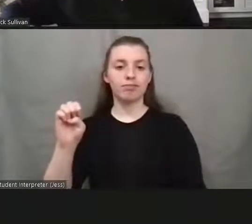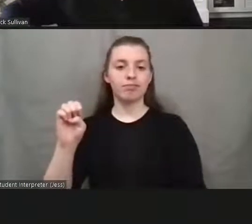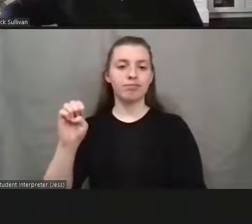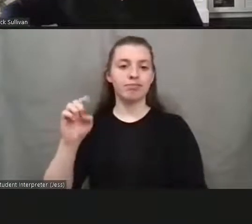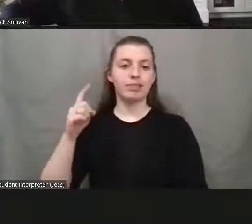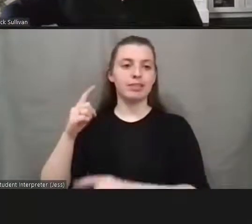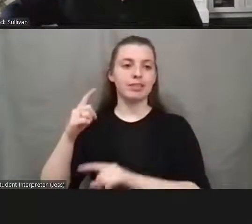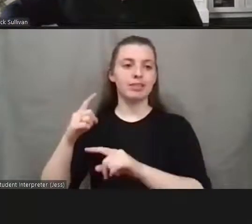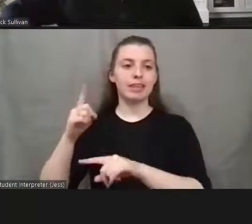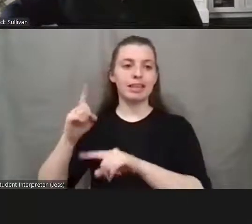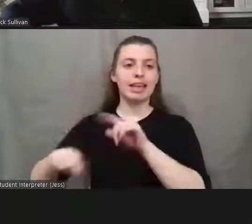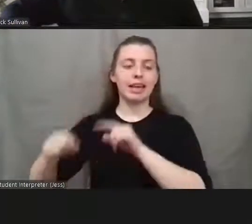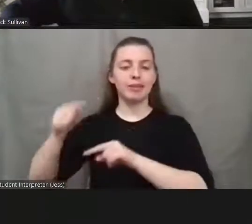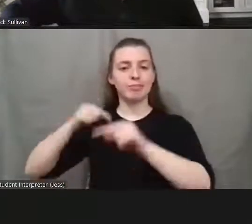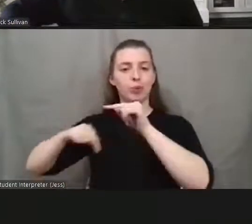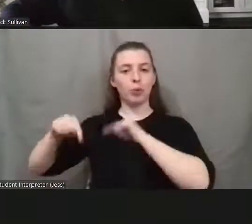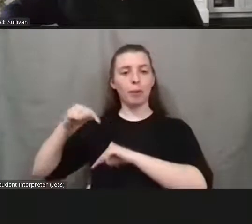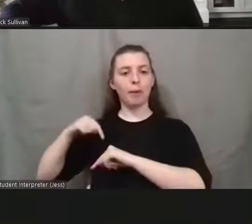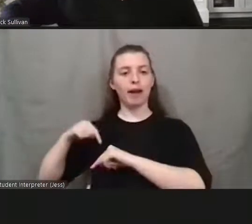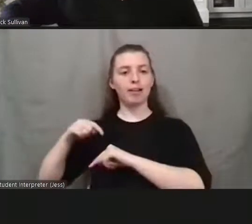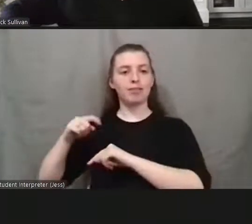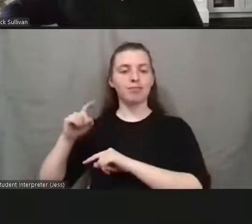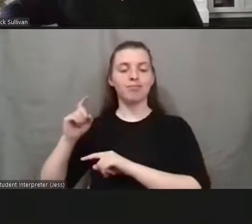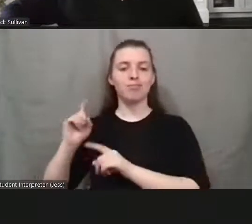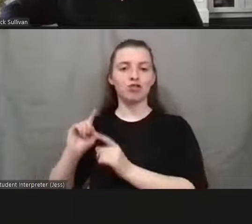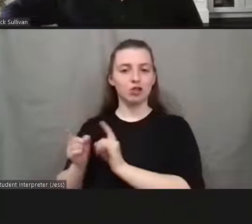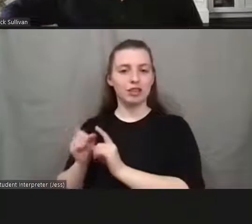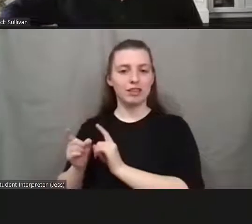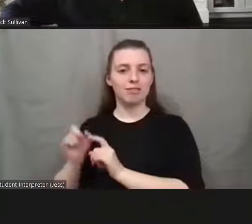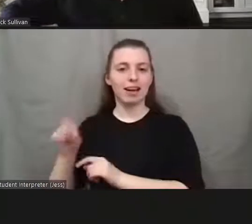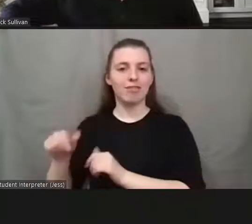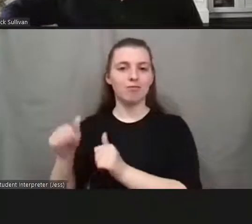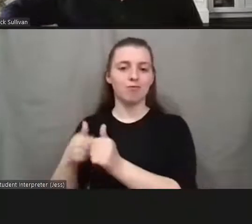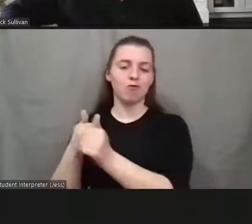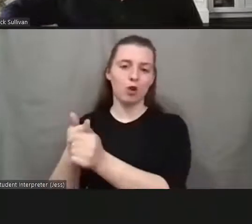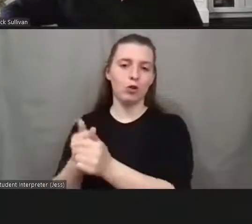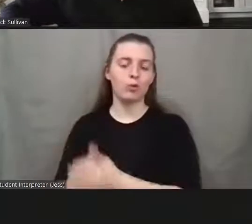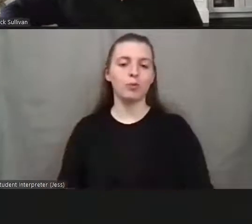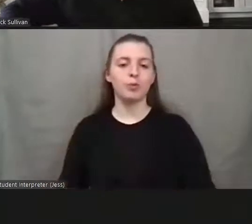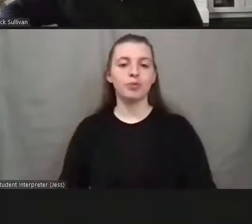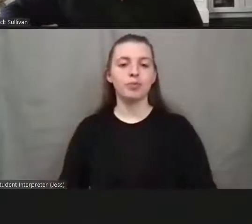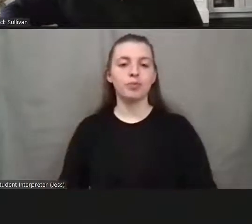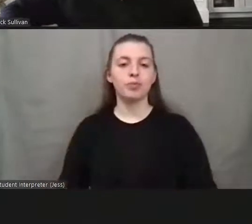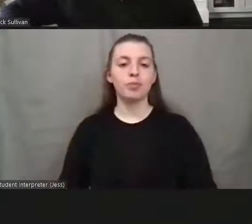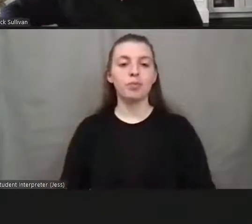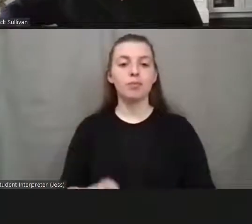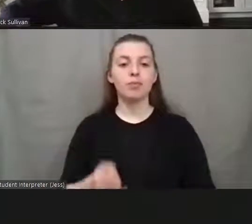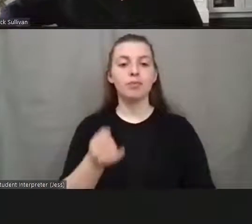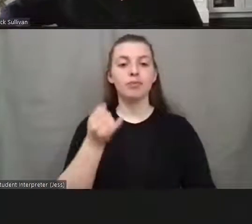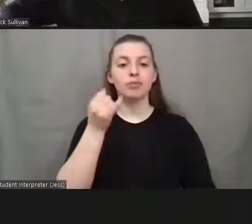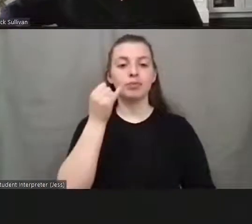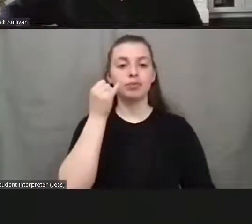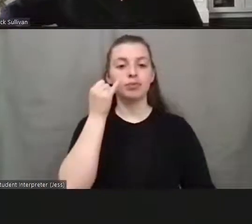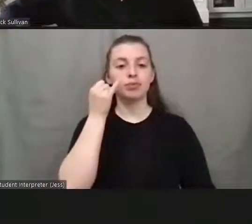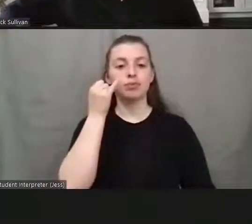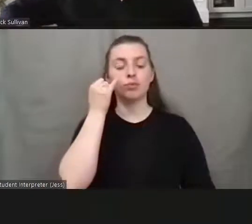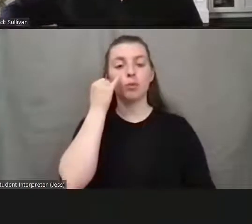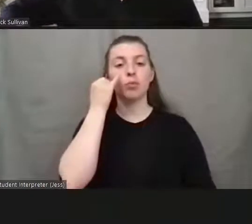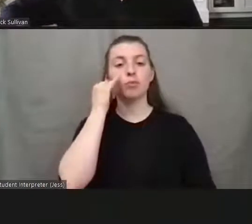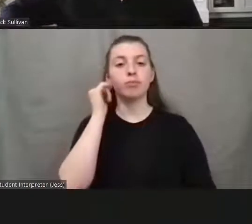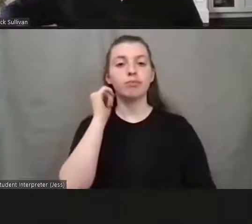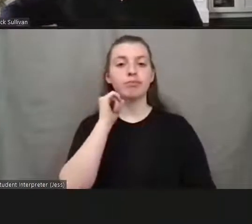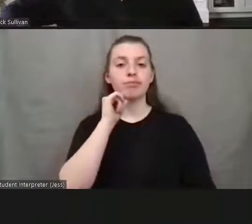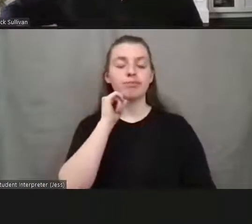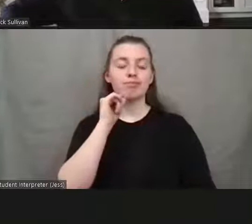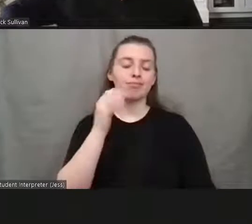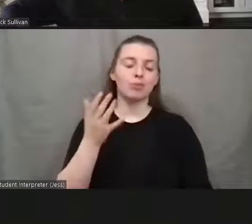to be under the building code. So you know, there's not going to be a big push to have